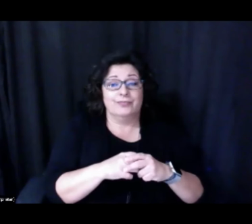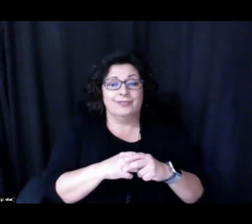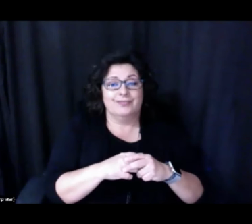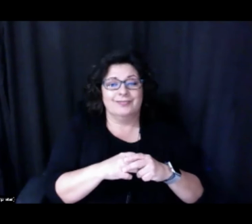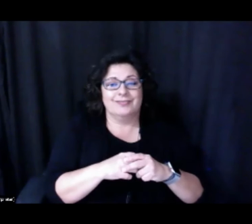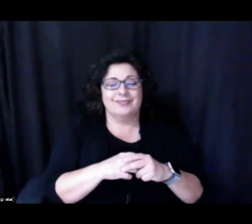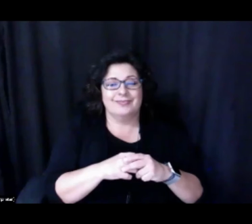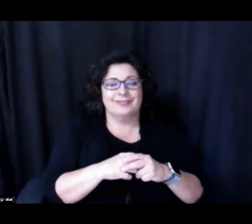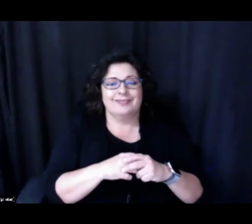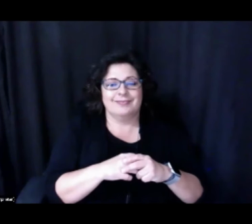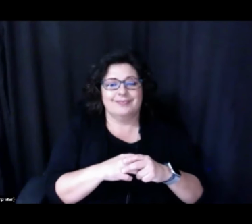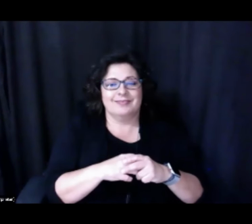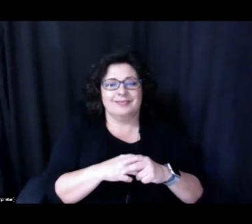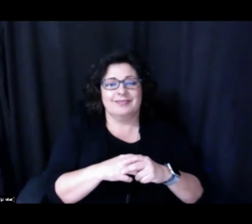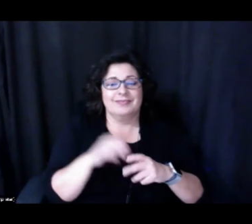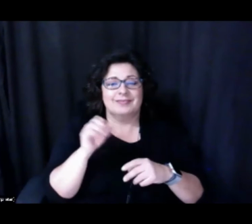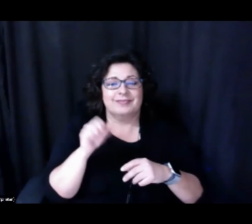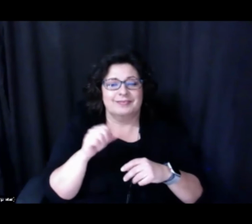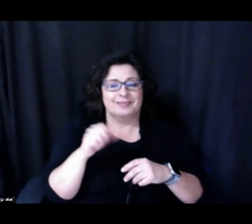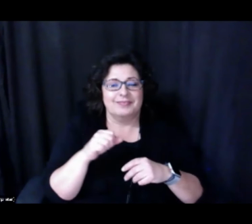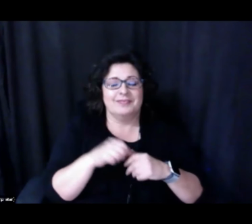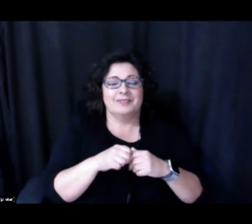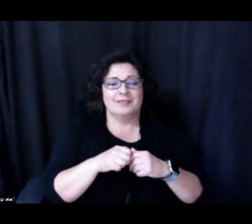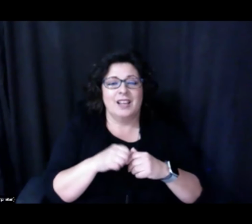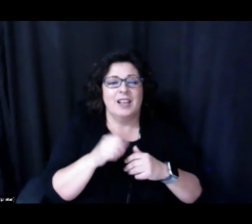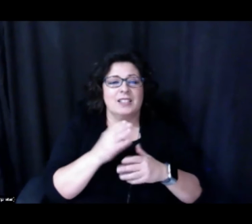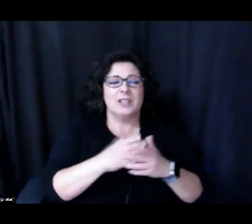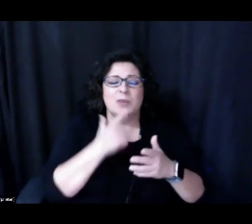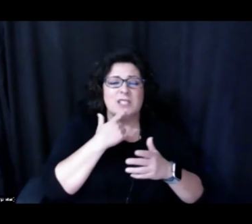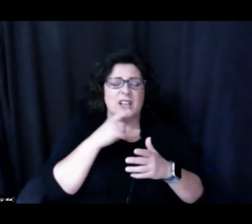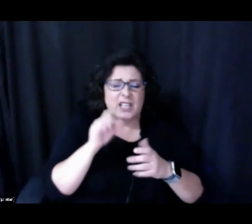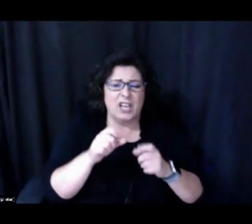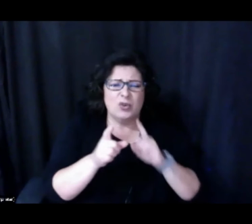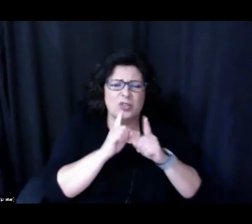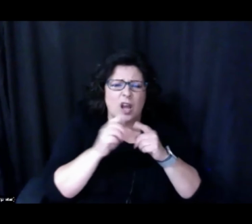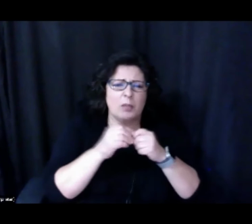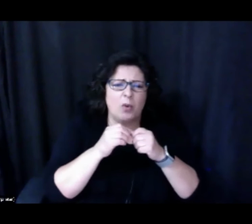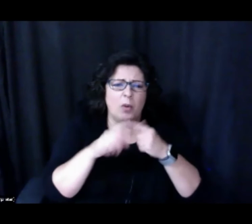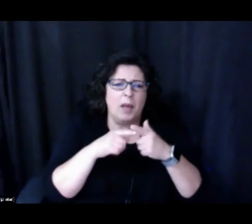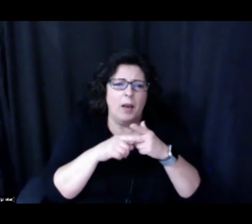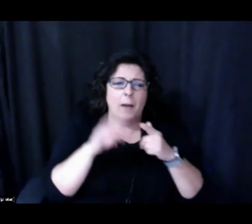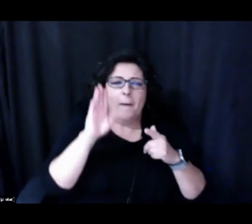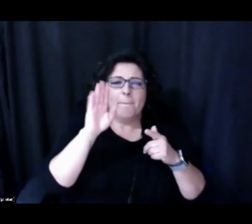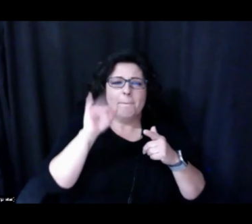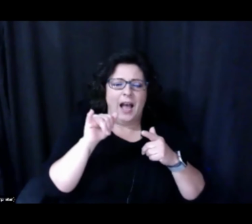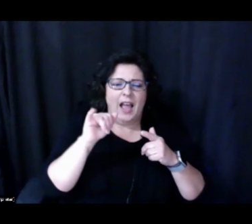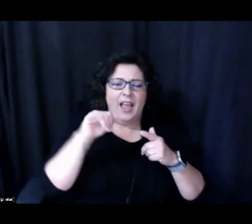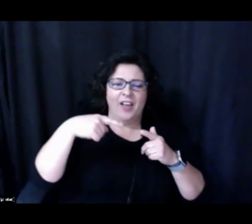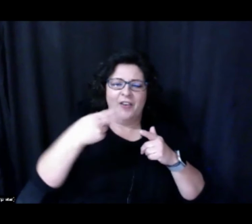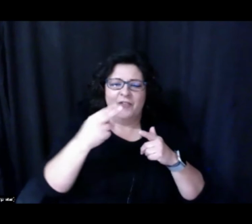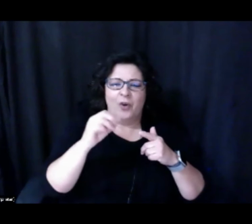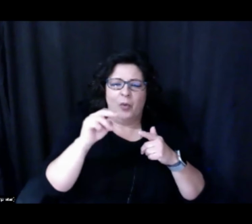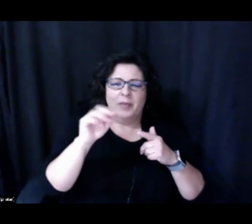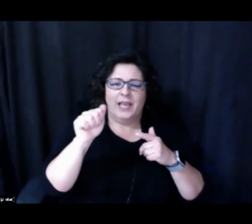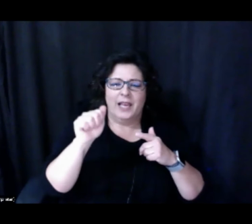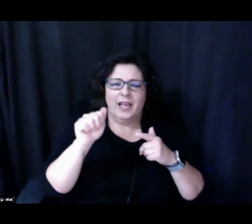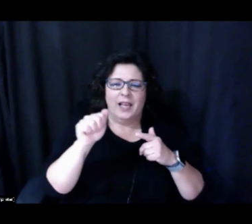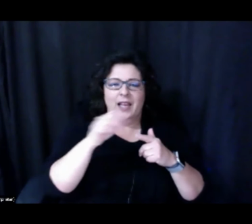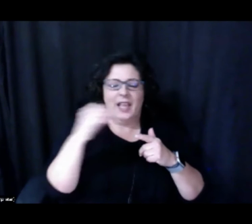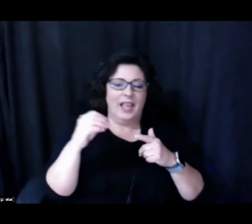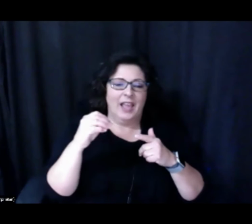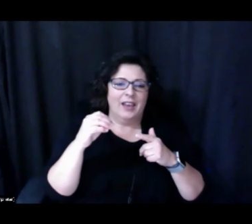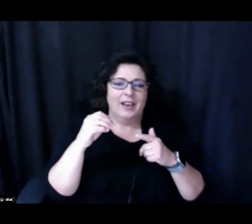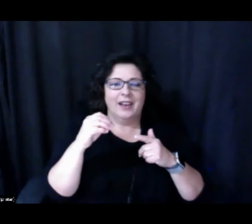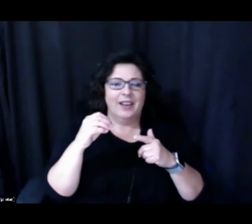yeah. Yeah, so someone said, can you talk more about biphobia and the bi versus pan debate?